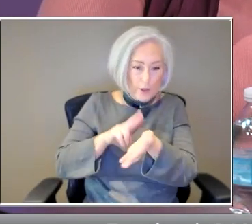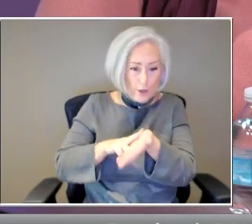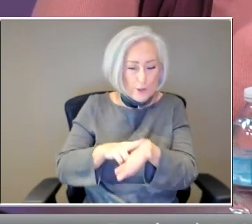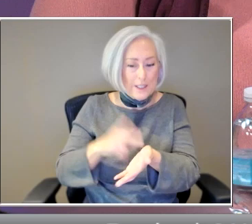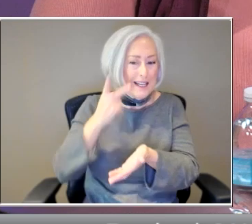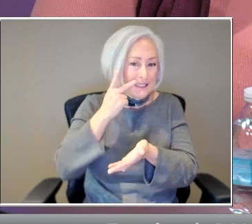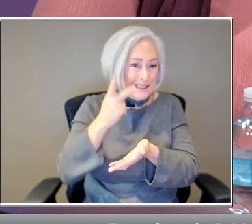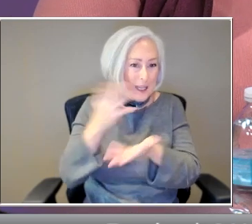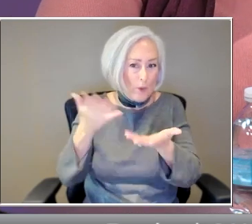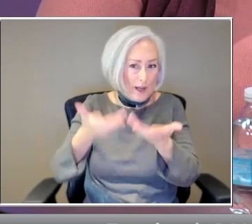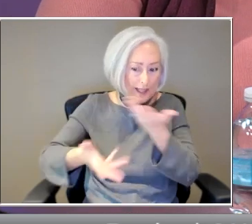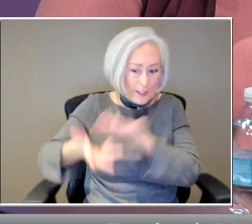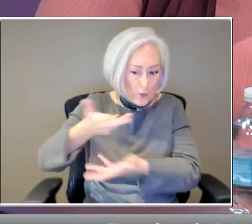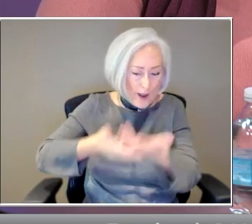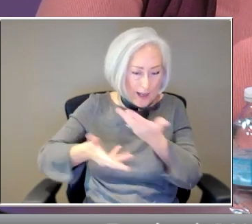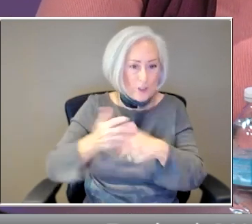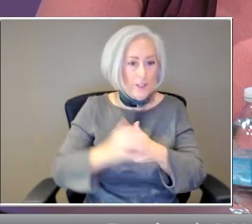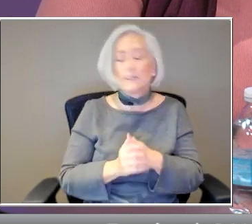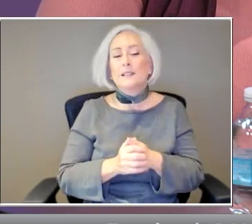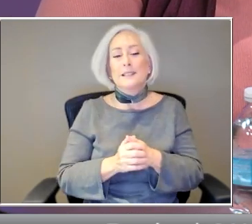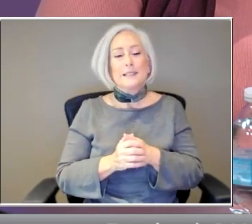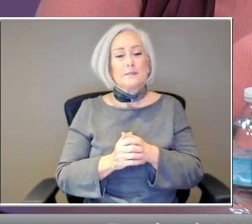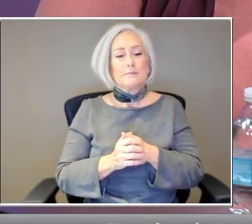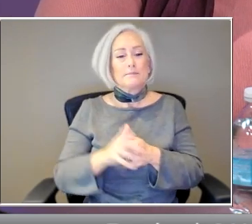stuff. And at the time we got her,